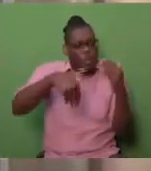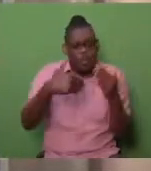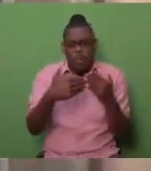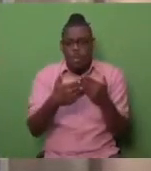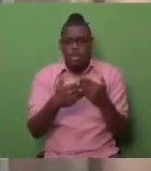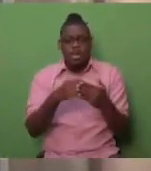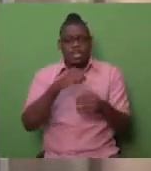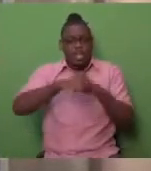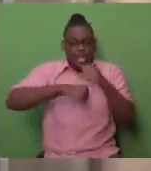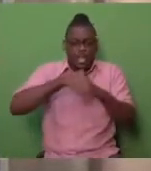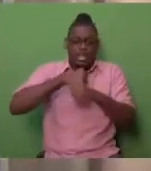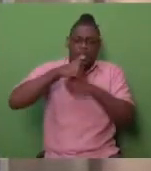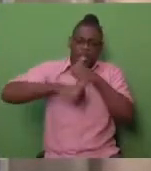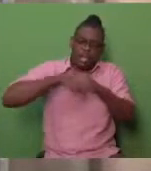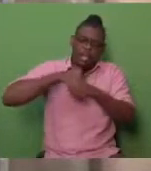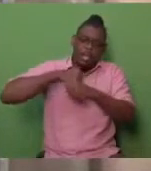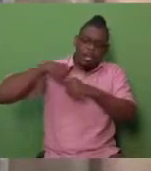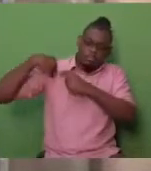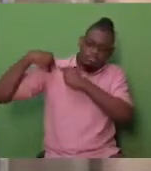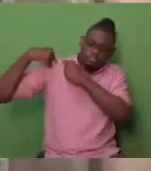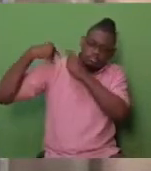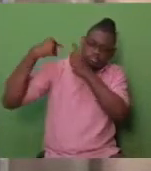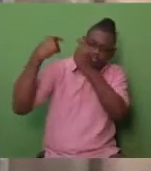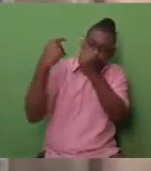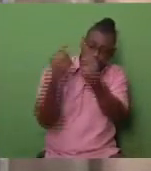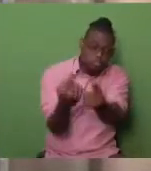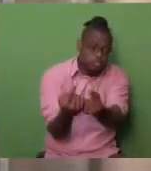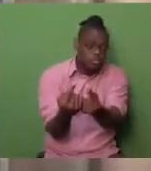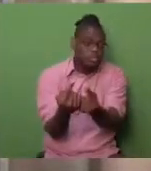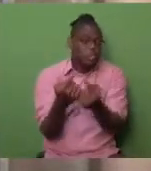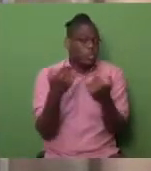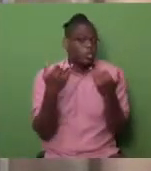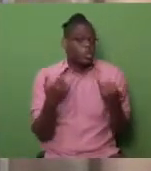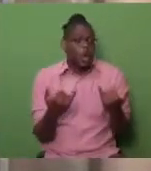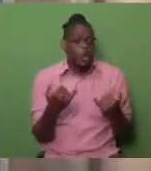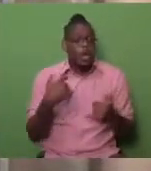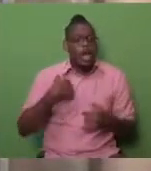speak for and on behalf of all the citizens of Trinidad and Tobago.